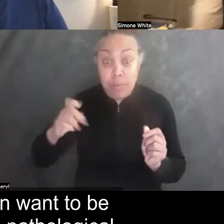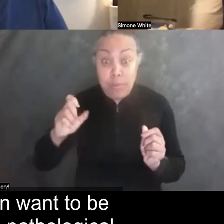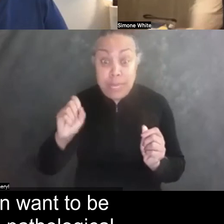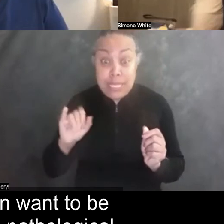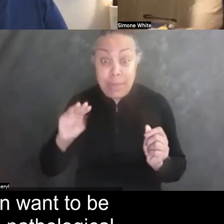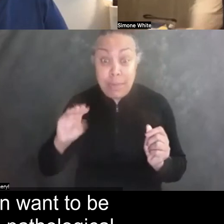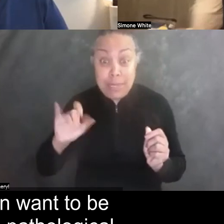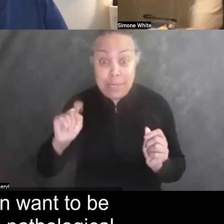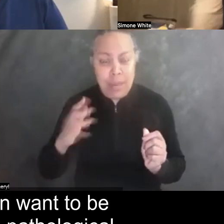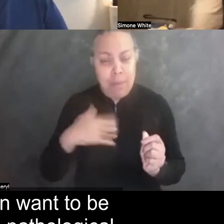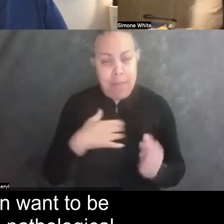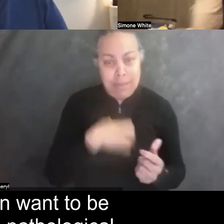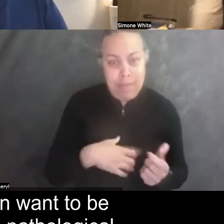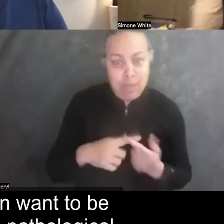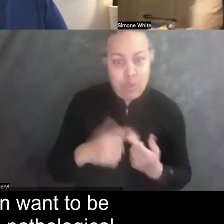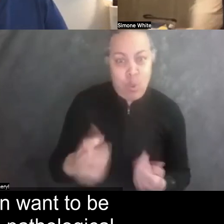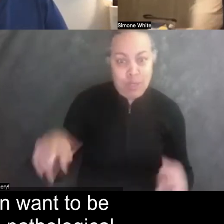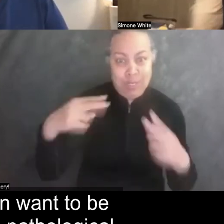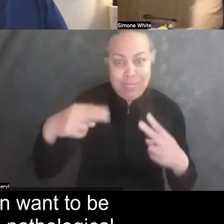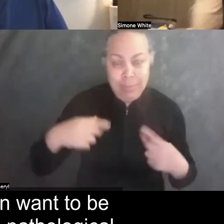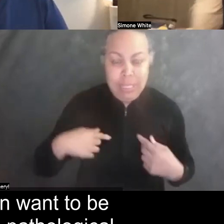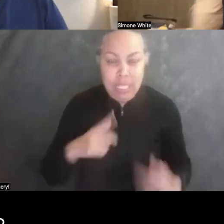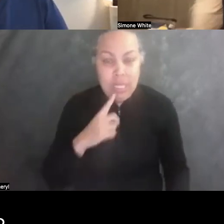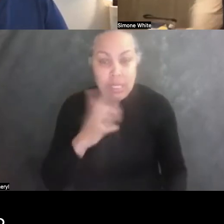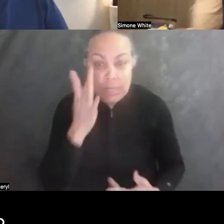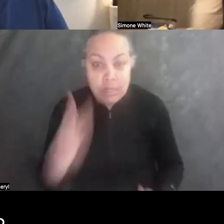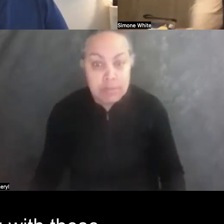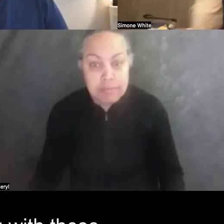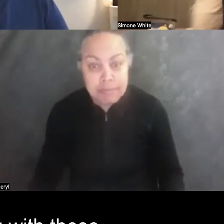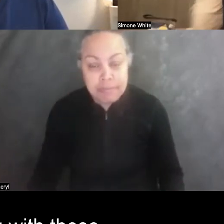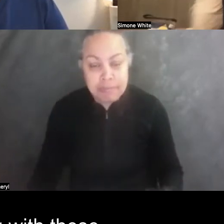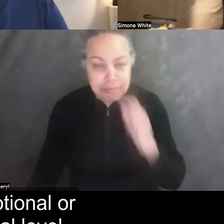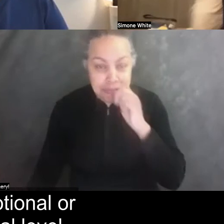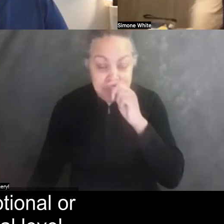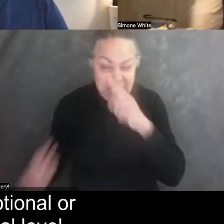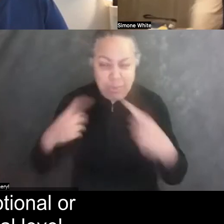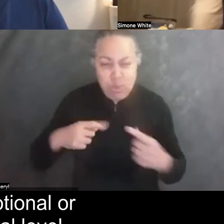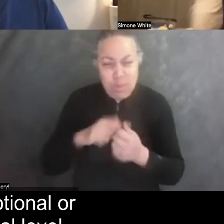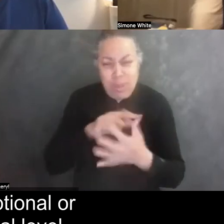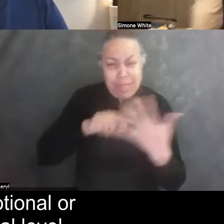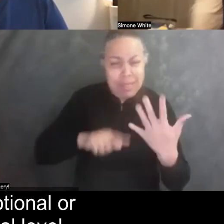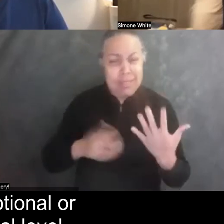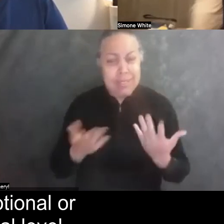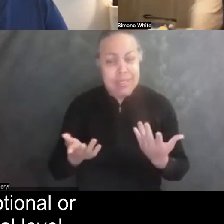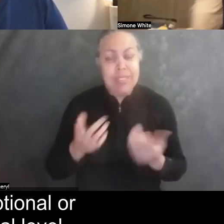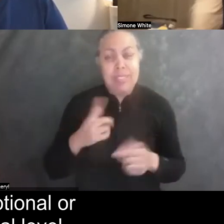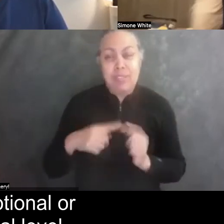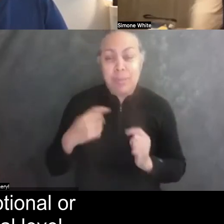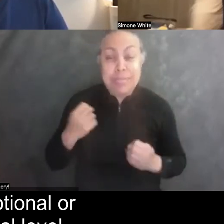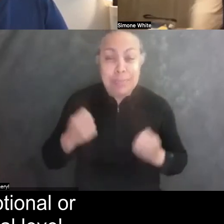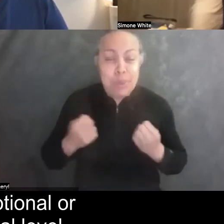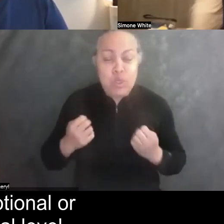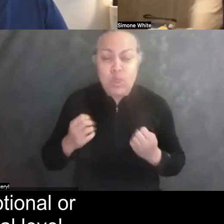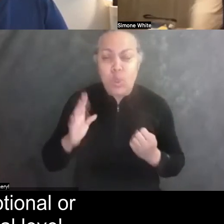want to be seen and heard is pathological, right? So I'm wrestling with these not from an emotional or